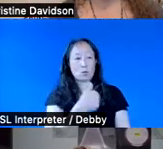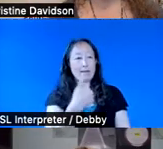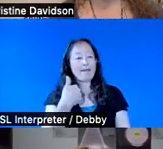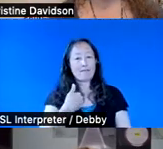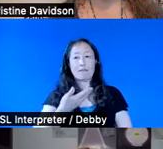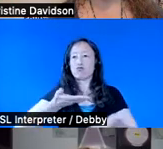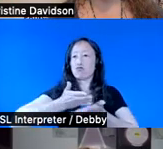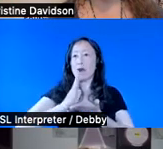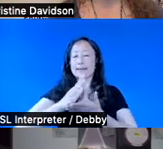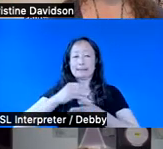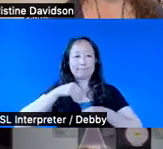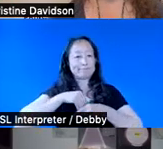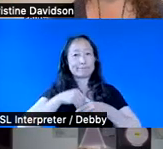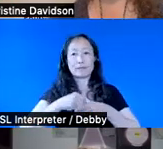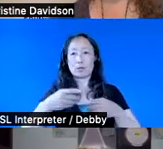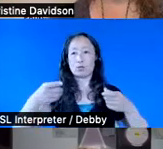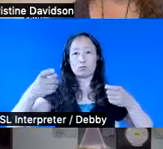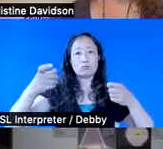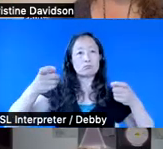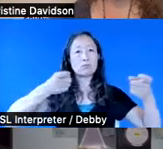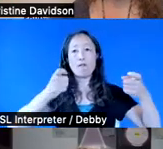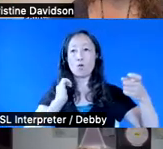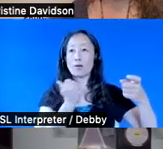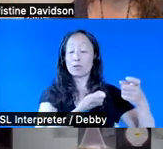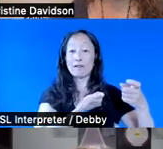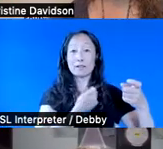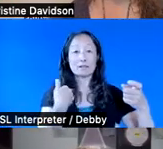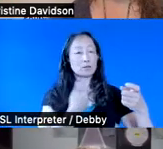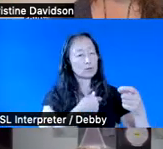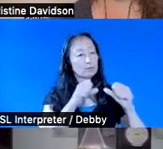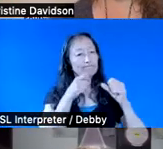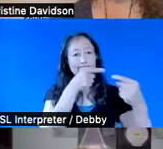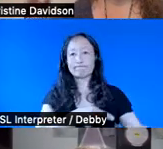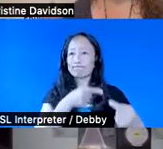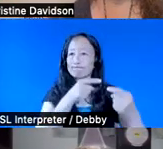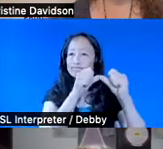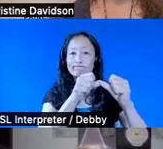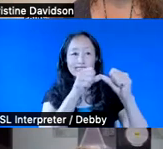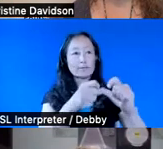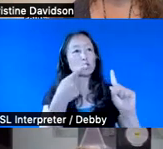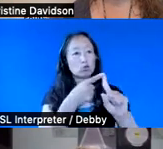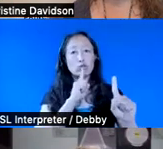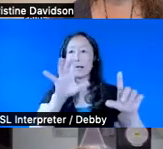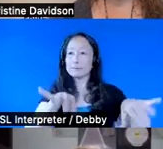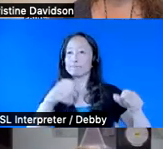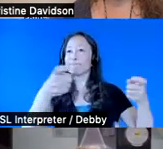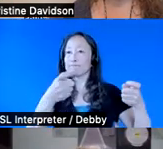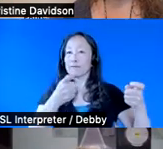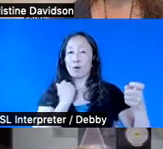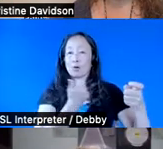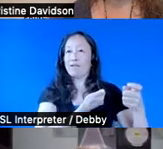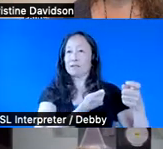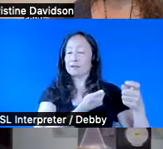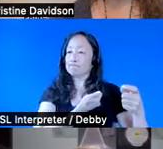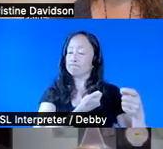And the struggle is ongoing to be sovereign nations who govern ourselves, right? And so naming that in this space is going to be really